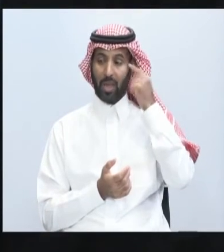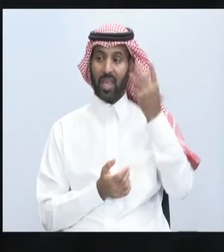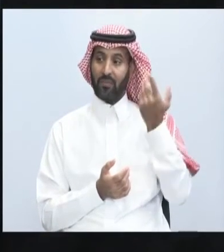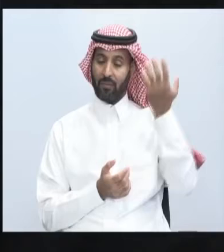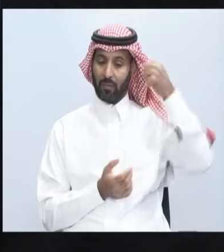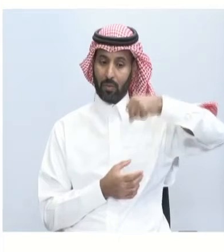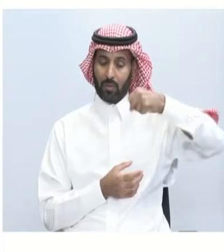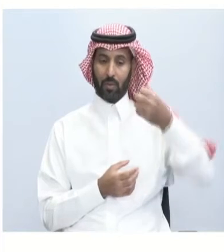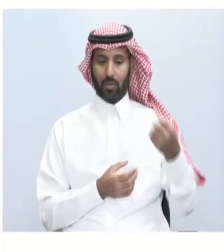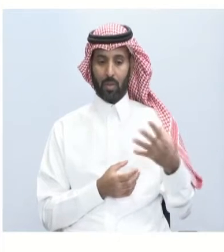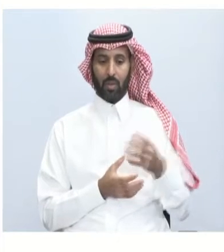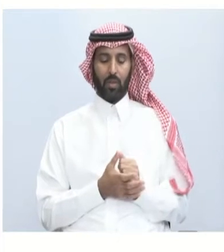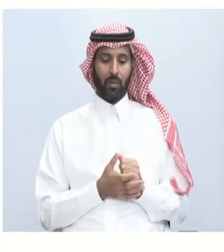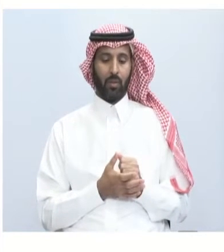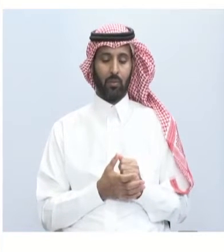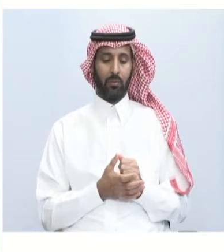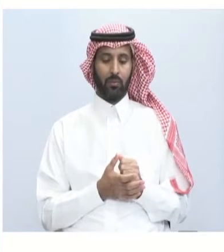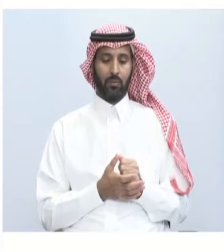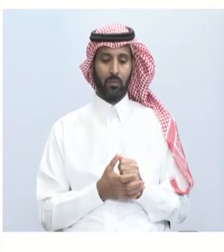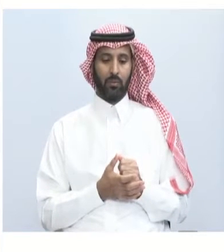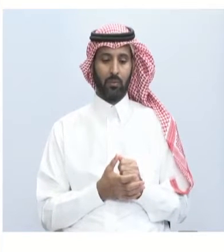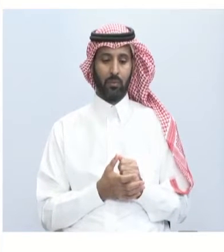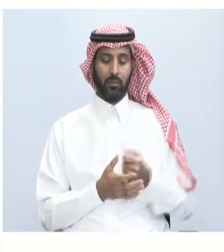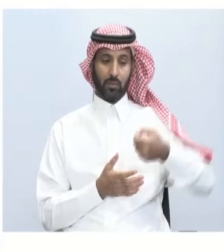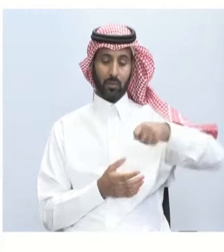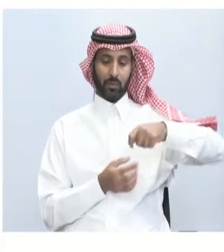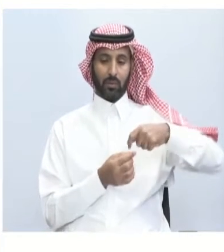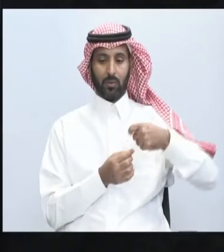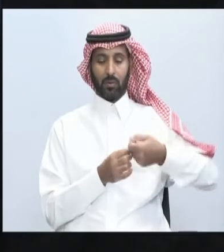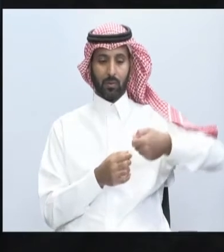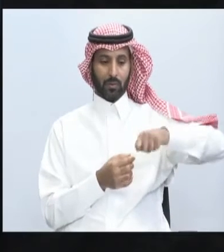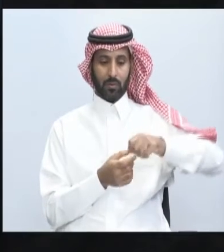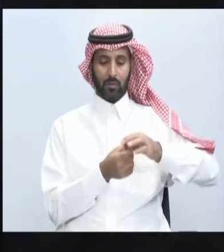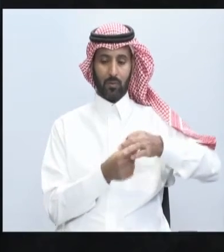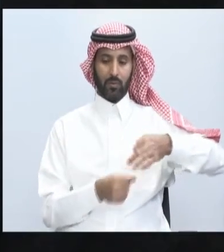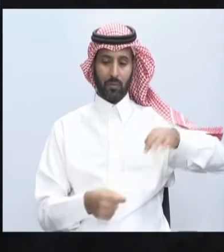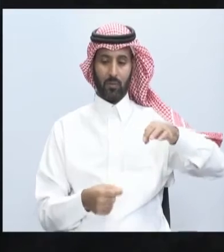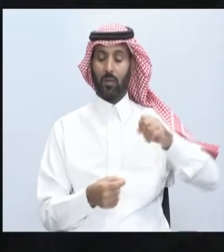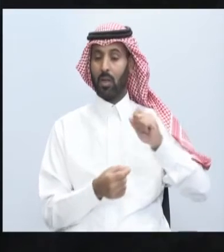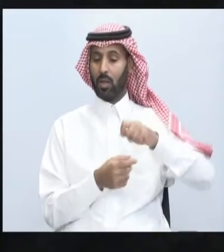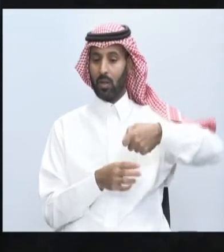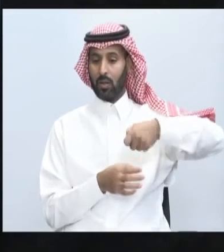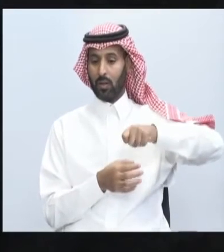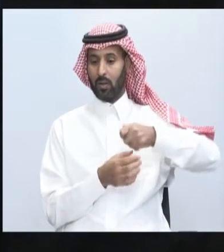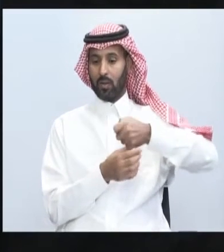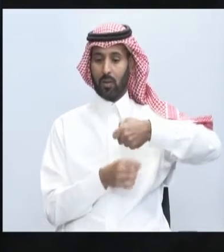in your home. And also a keychain, which is the most popular